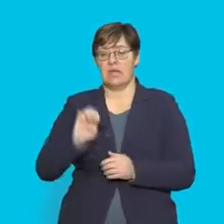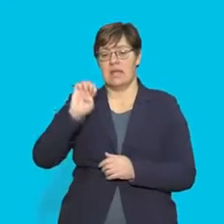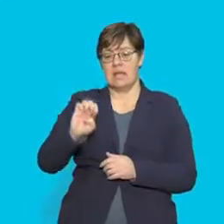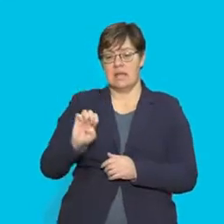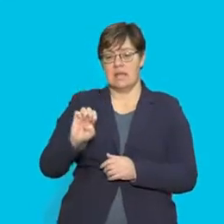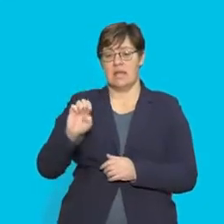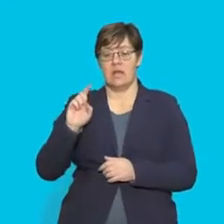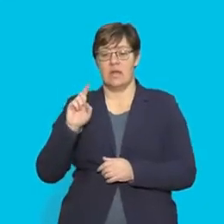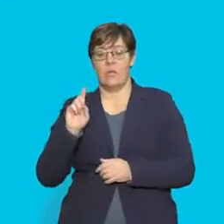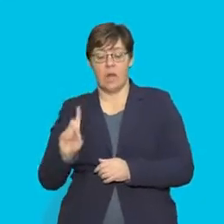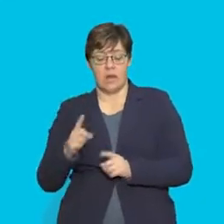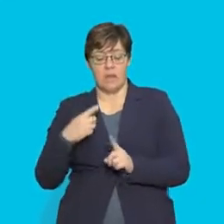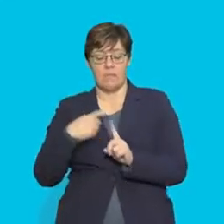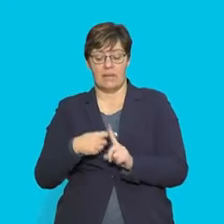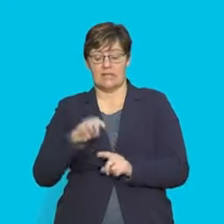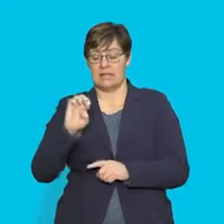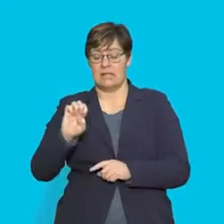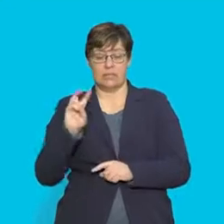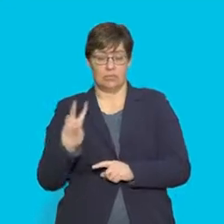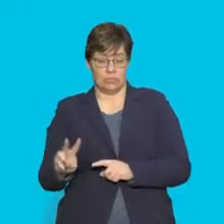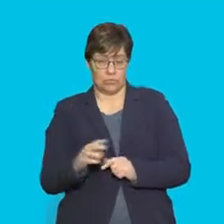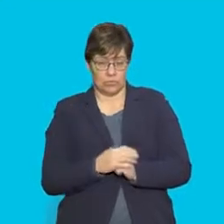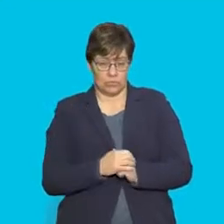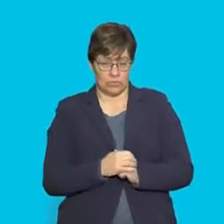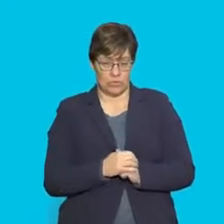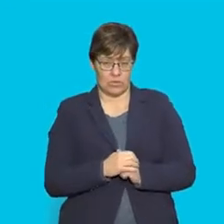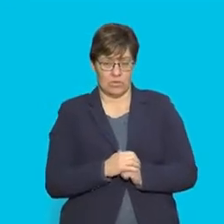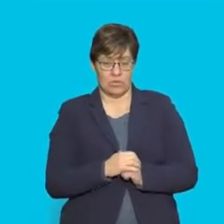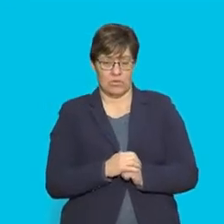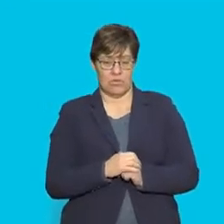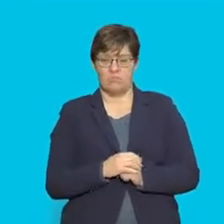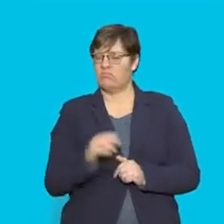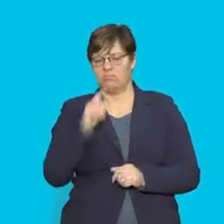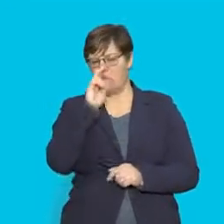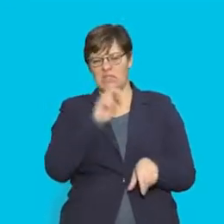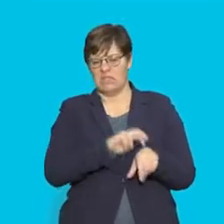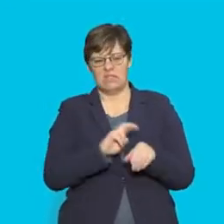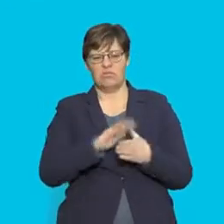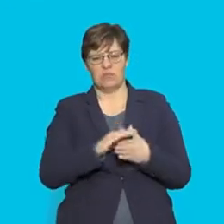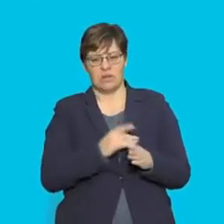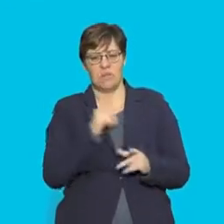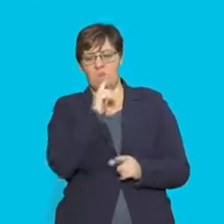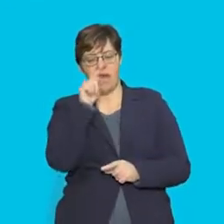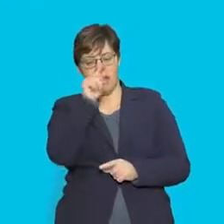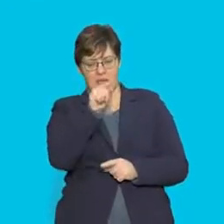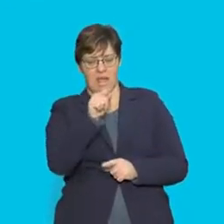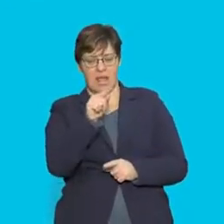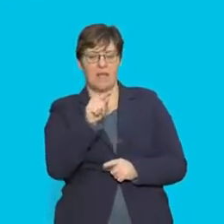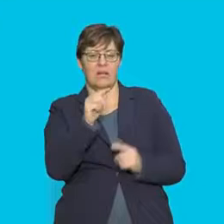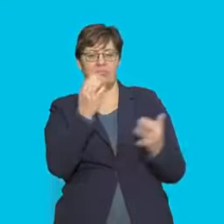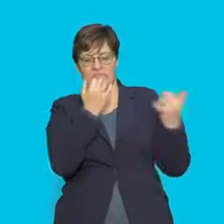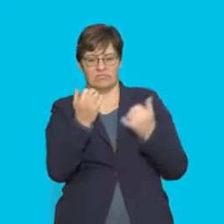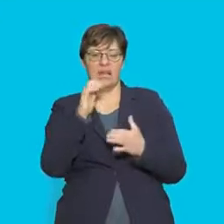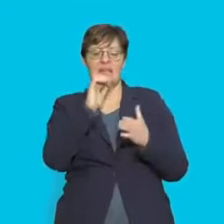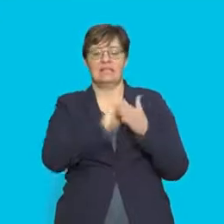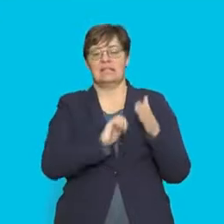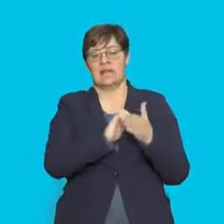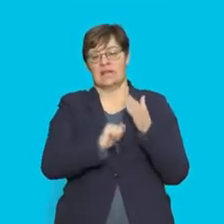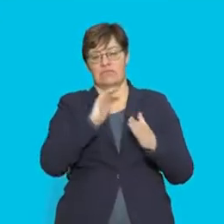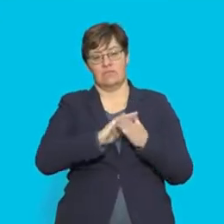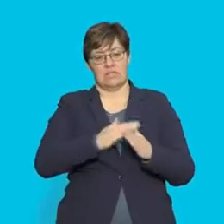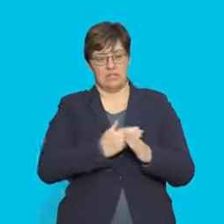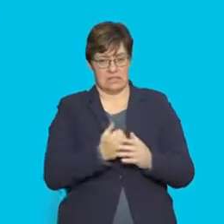to E1 plus E2, right? For this, I don't really need a reason because it's just the deductive